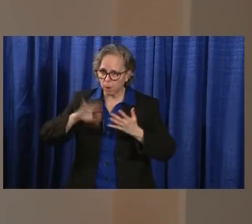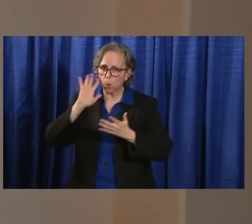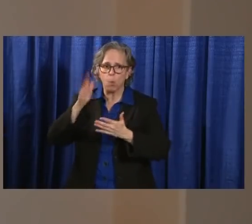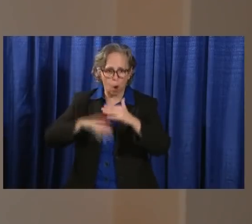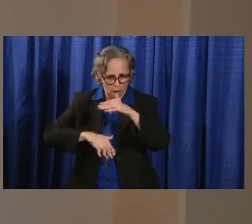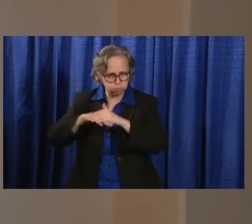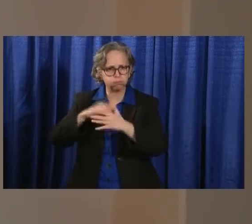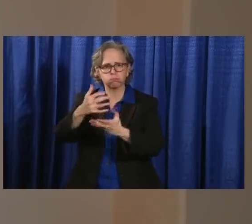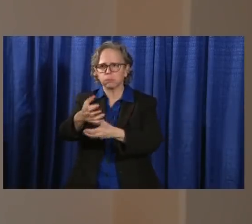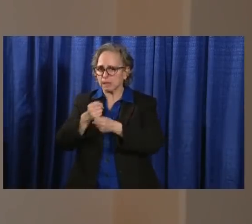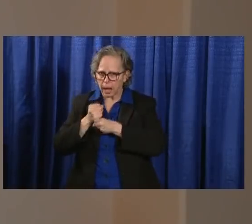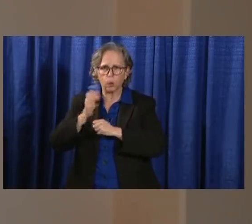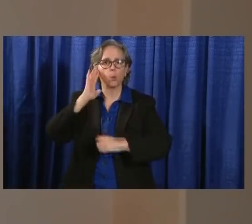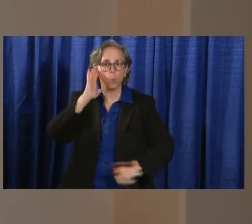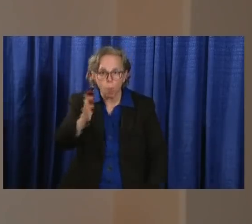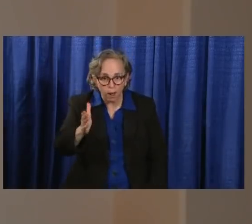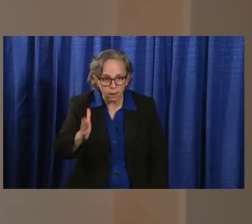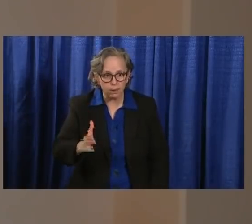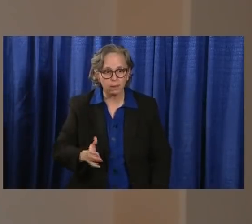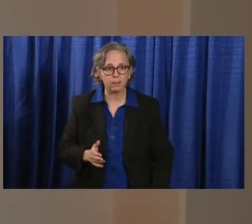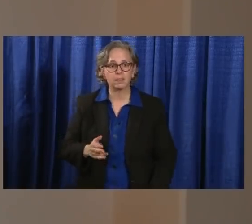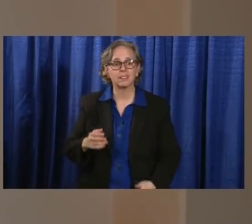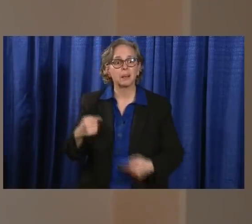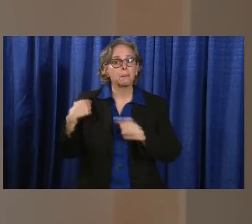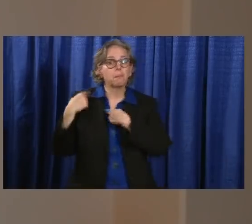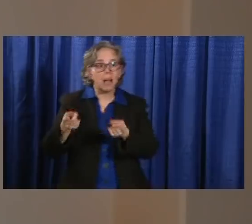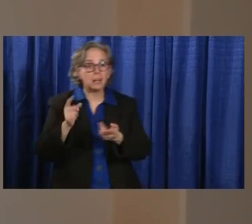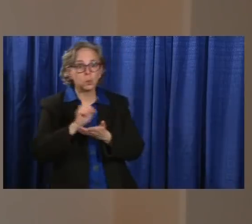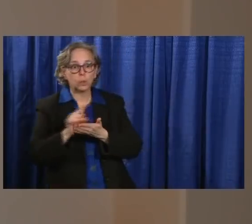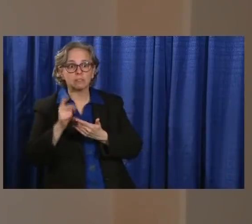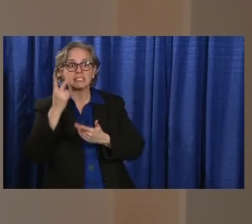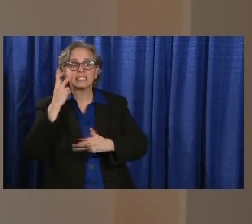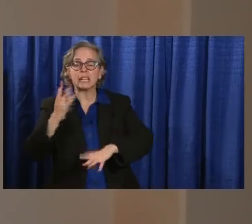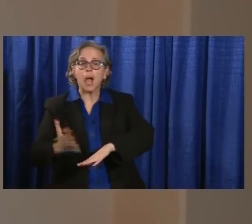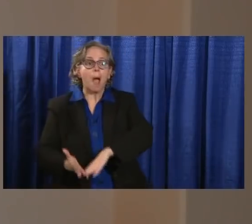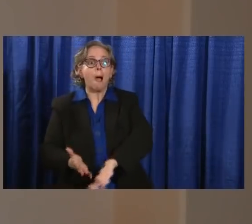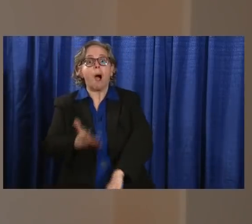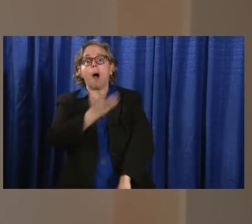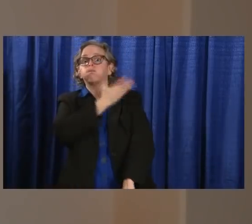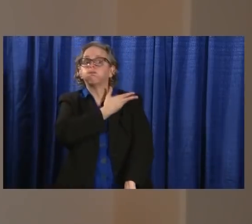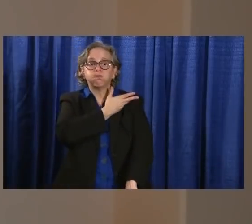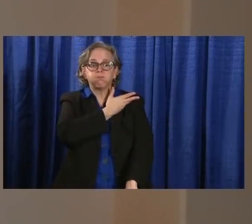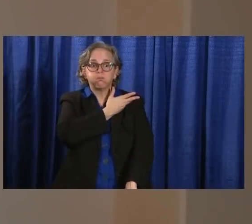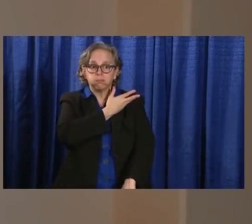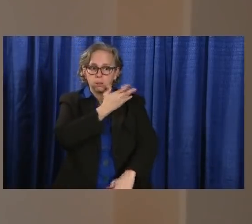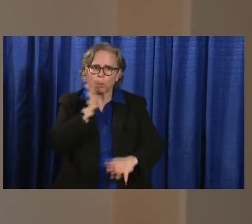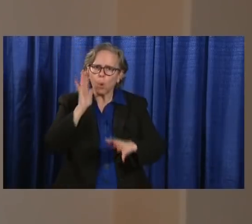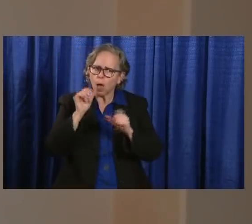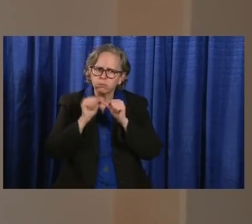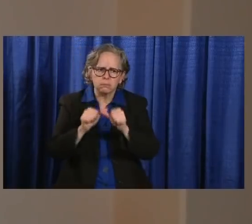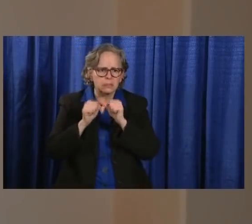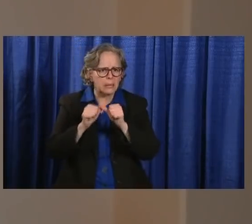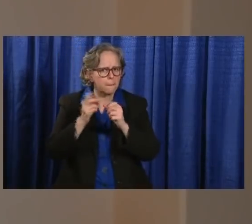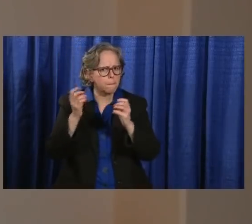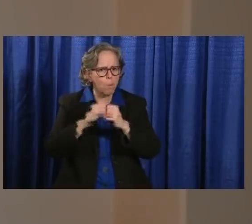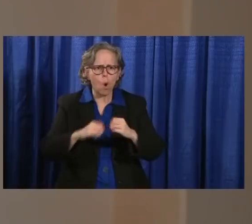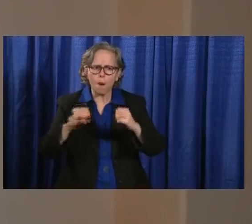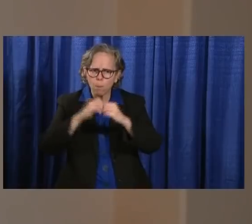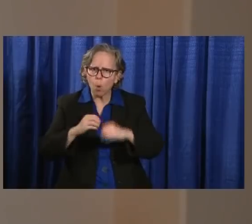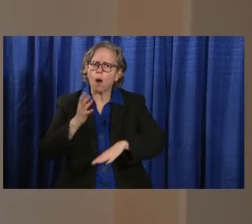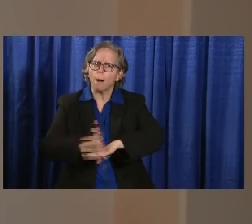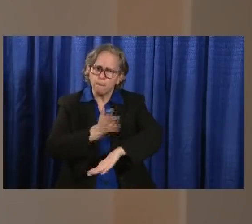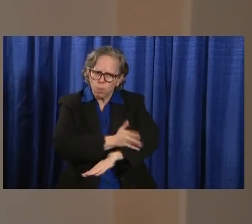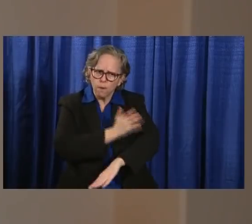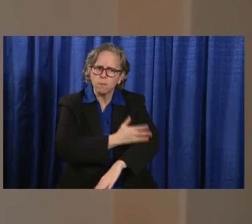We have seen dramatic improvement over the past week with this. We expect to see dramatic improvement over the next week. And I am